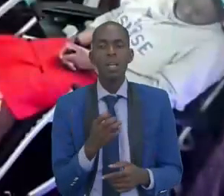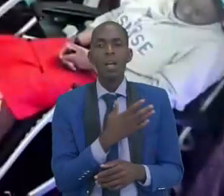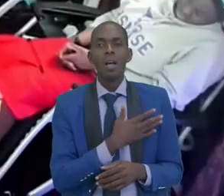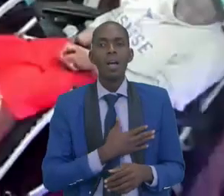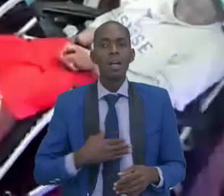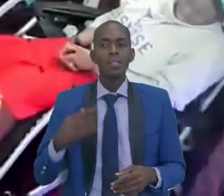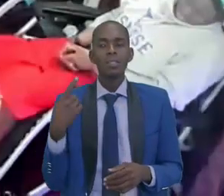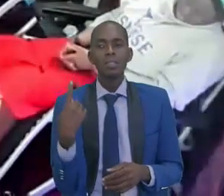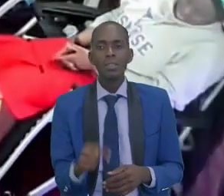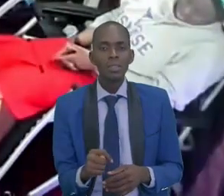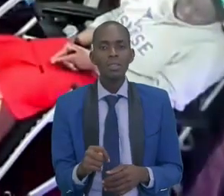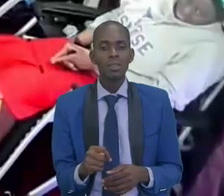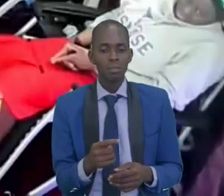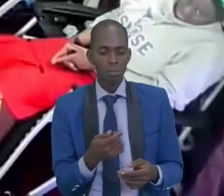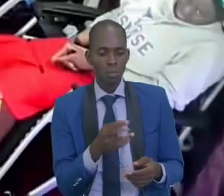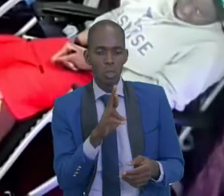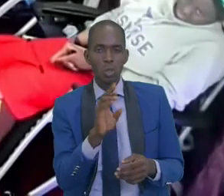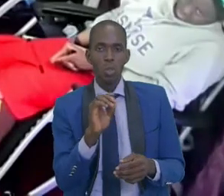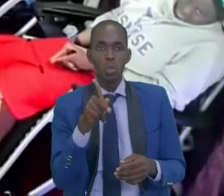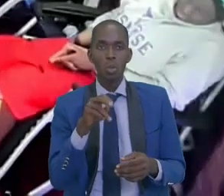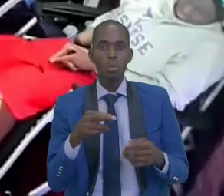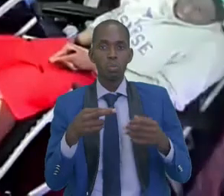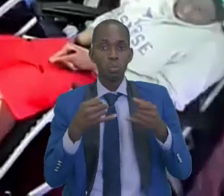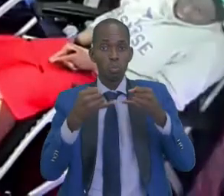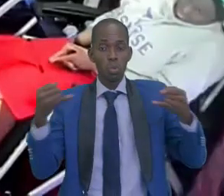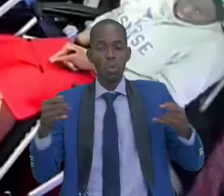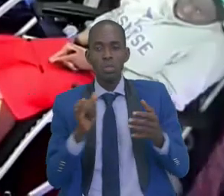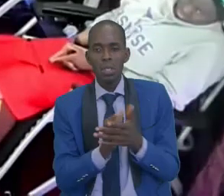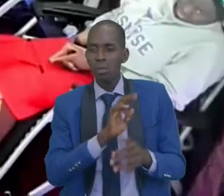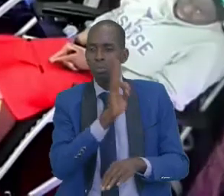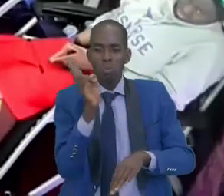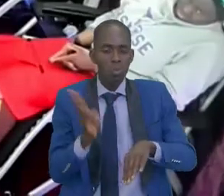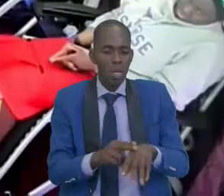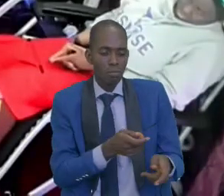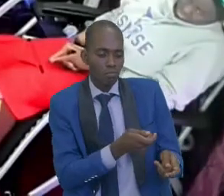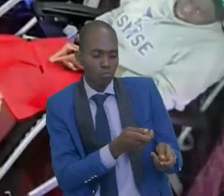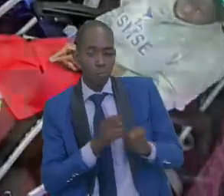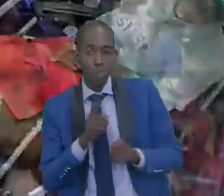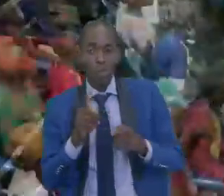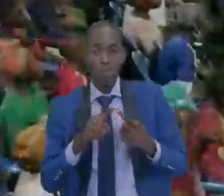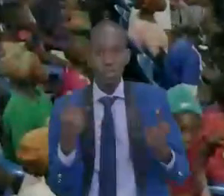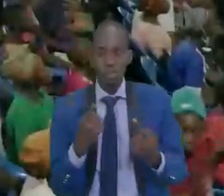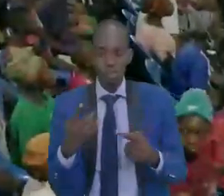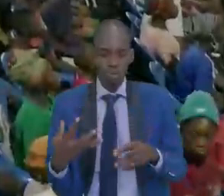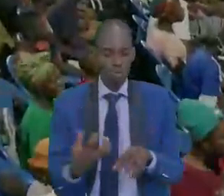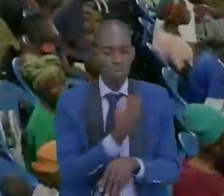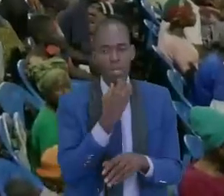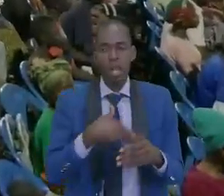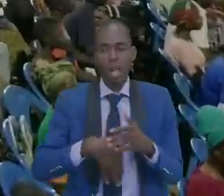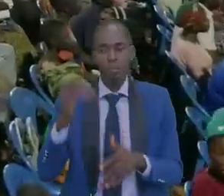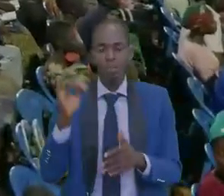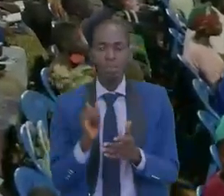that normally draws the sin towards you, you throw that rope away.